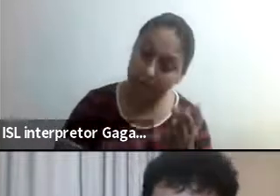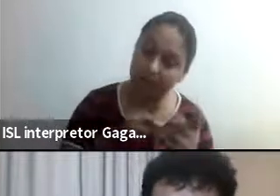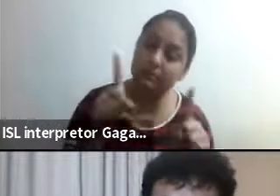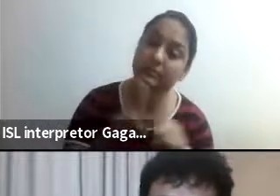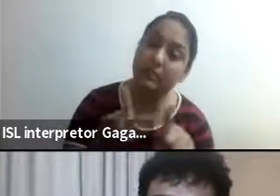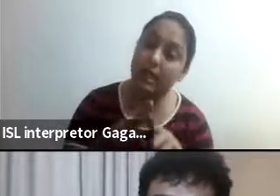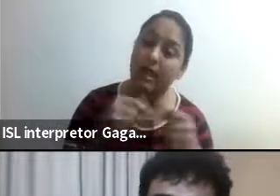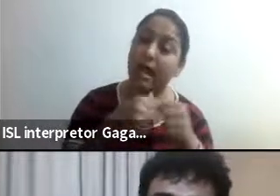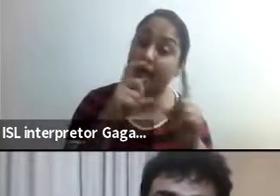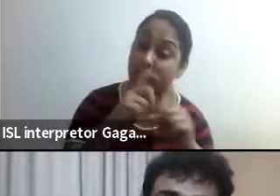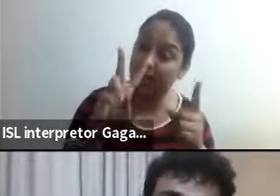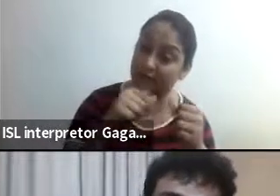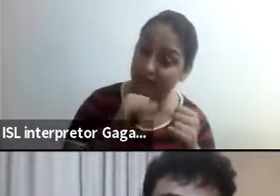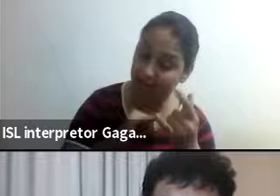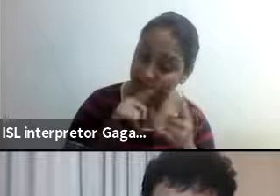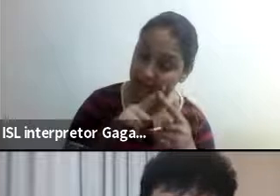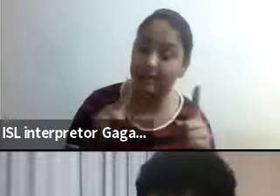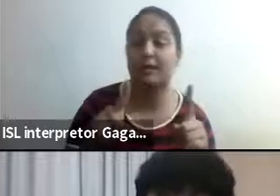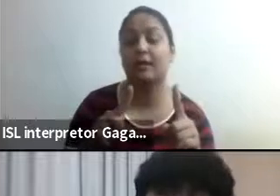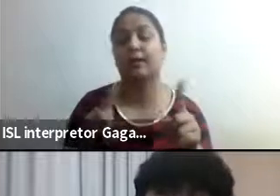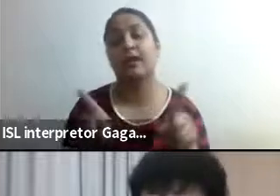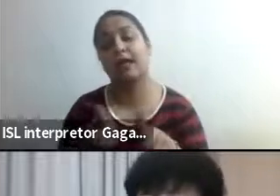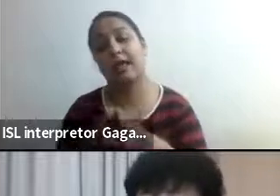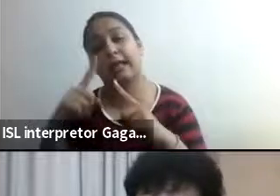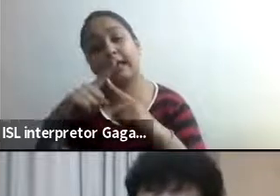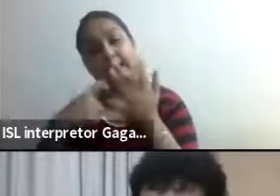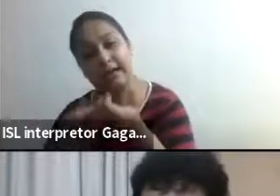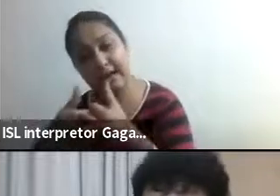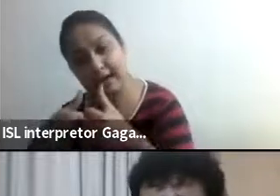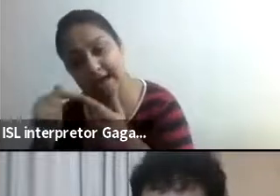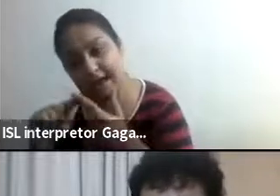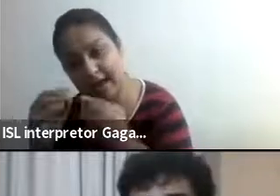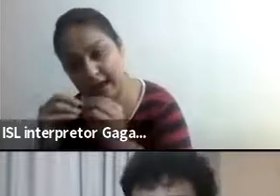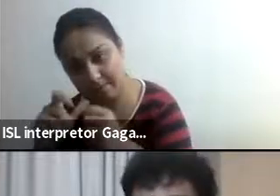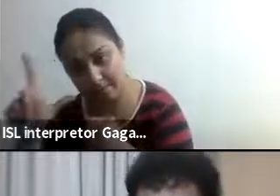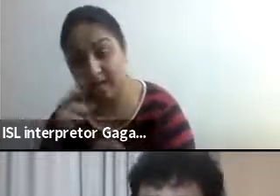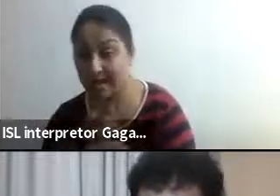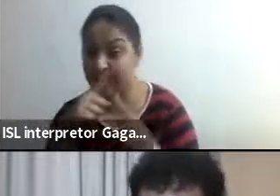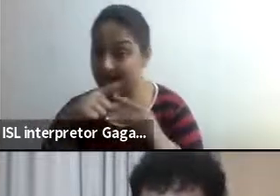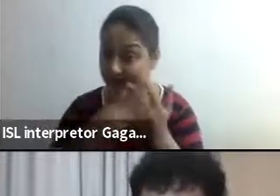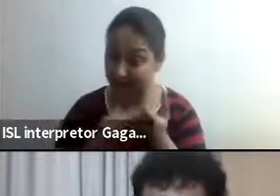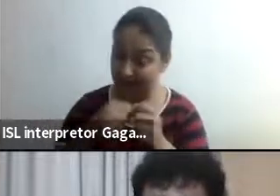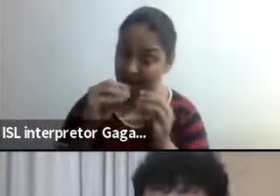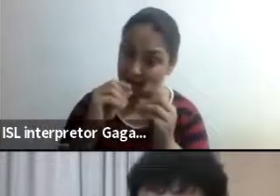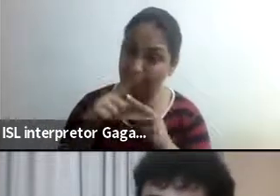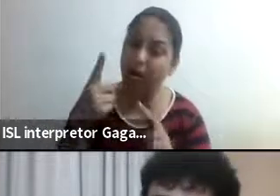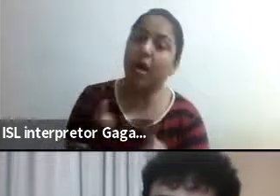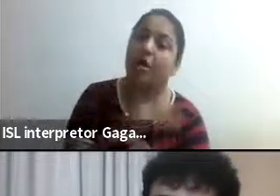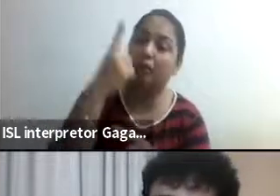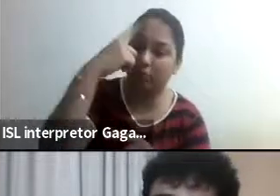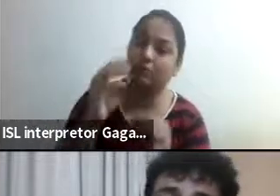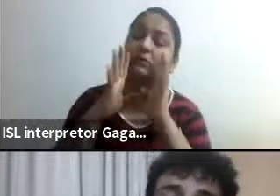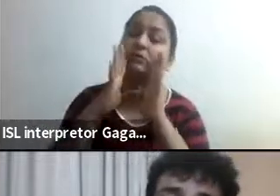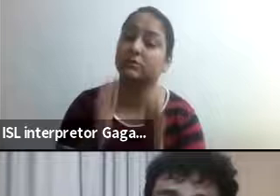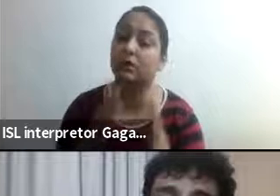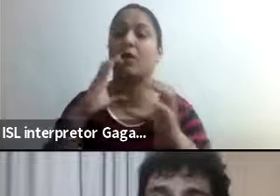and Adivasi rather than tribal, because tribal comes with a certain set of connotations. I mean, it could be used